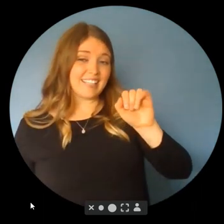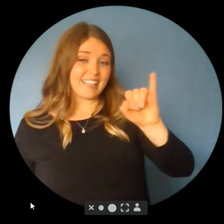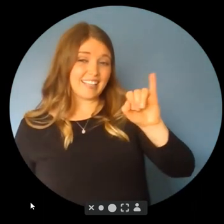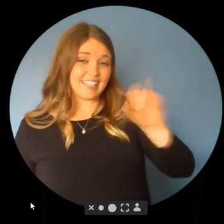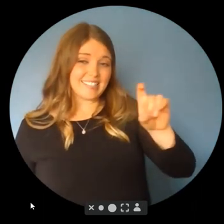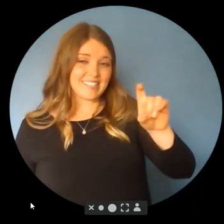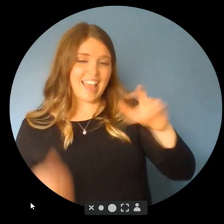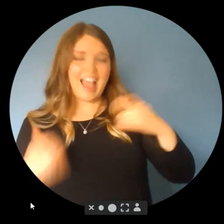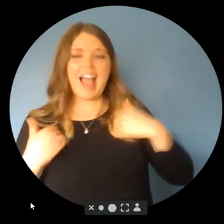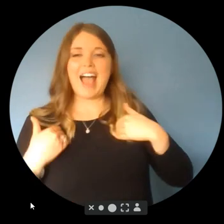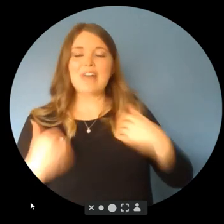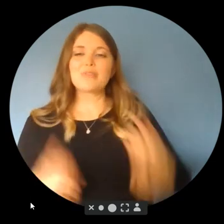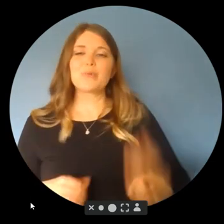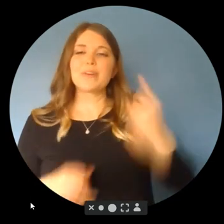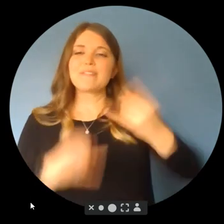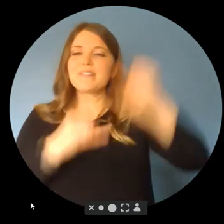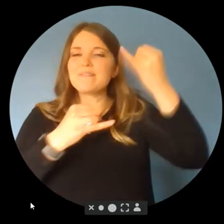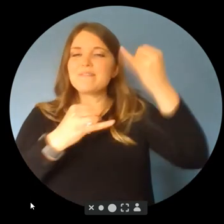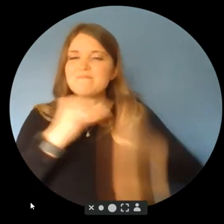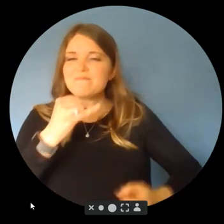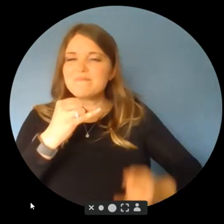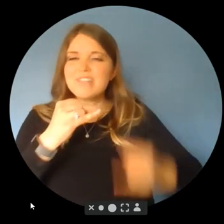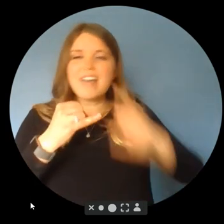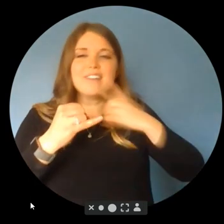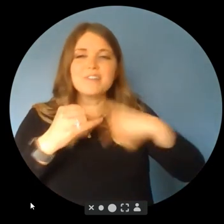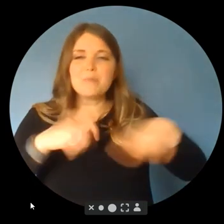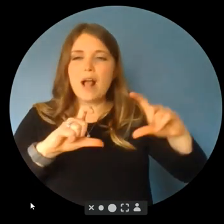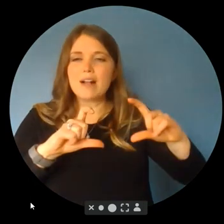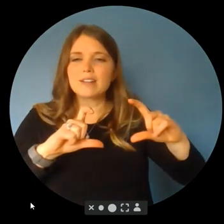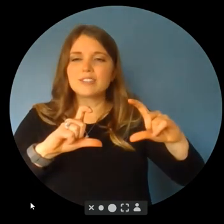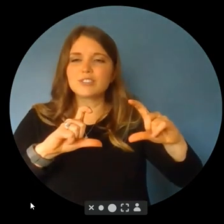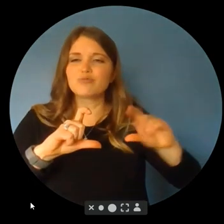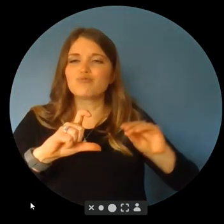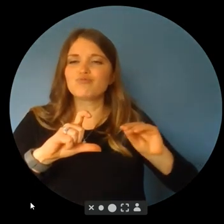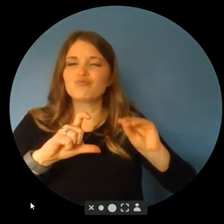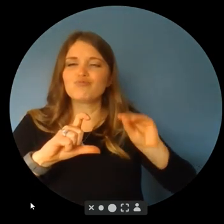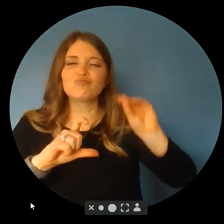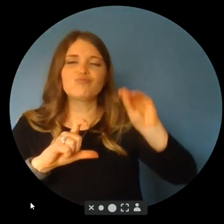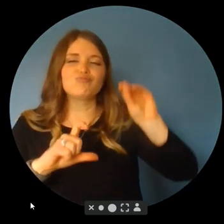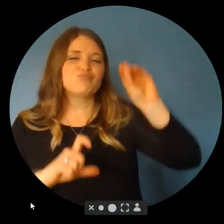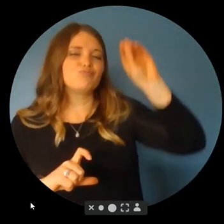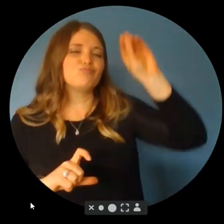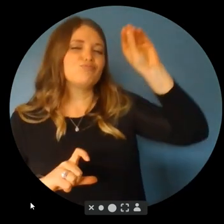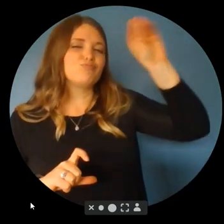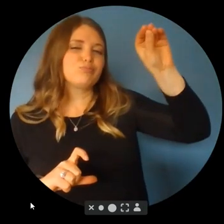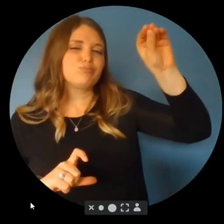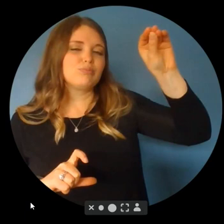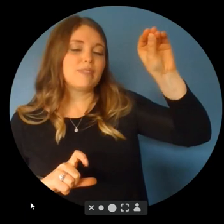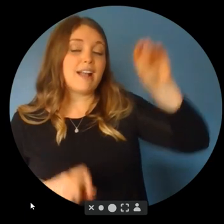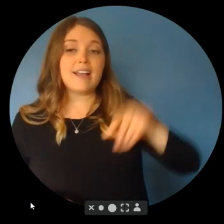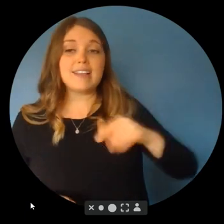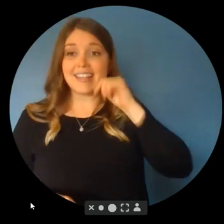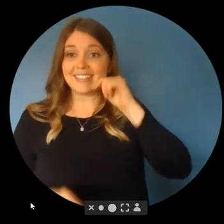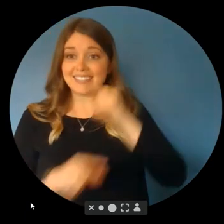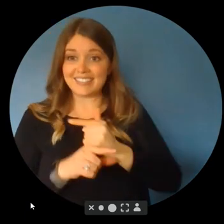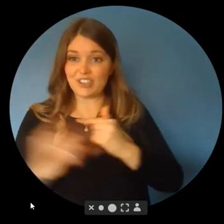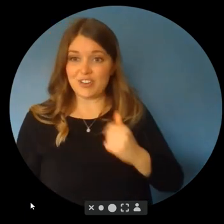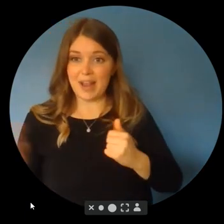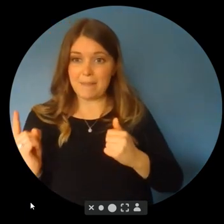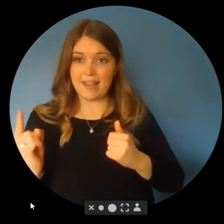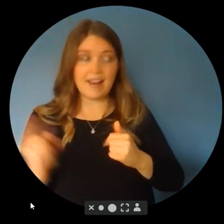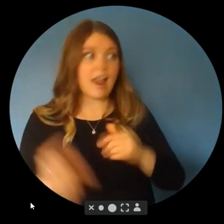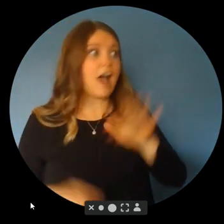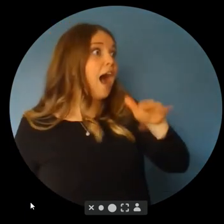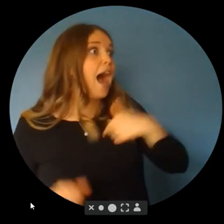blocks on his tower when his little sister came in. I want to build with you, she said to Felix. And what did Felix